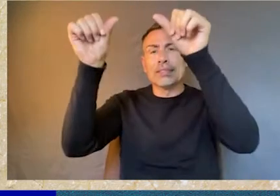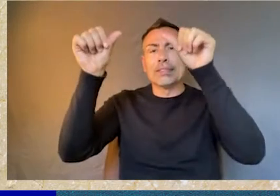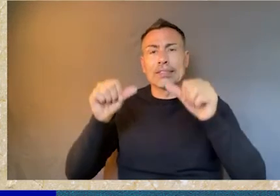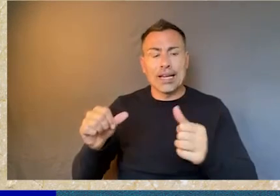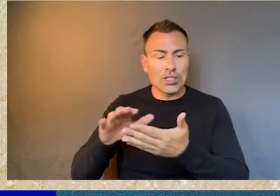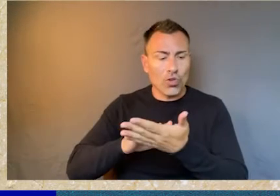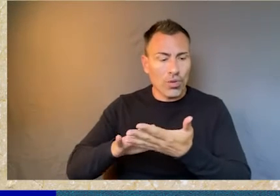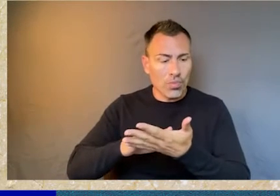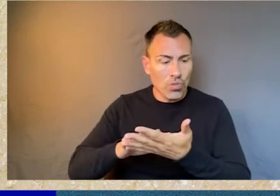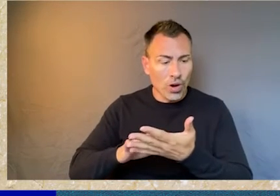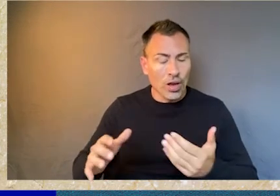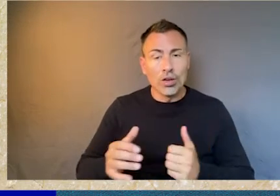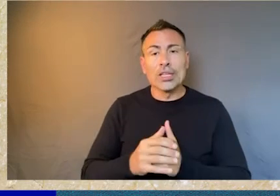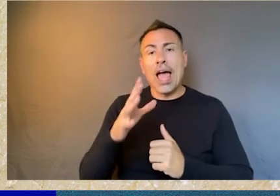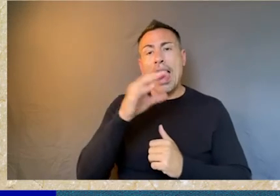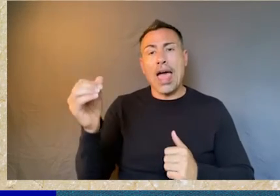discuss in a moment.